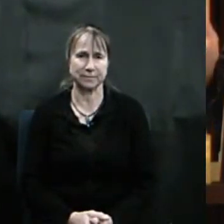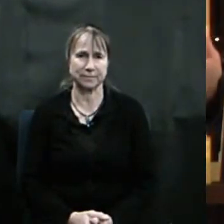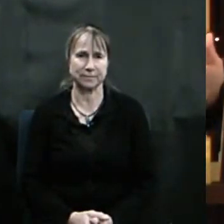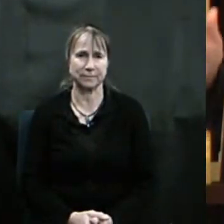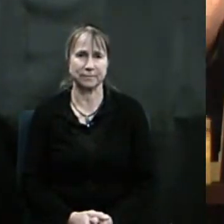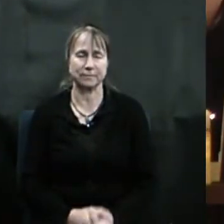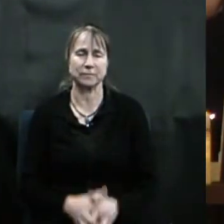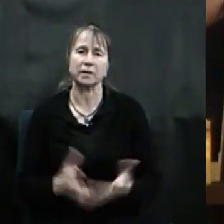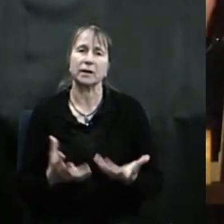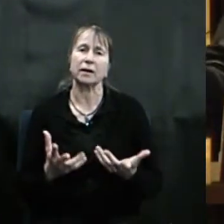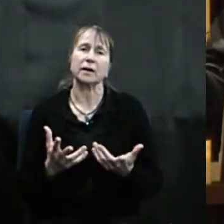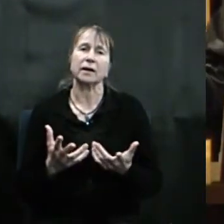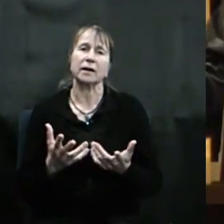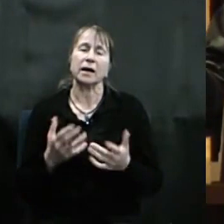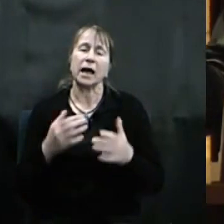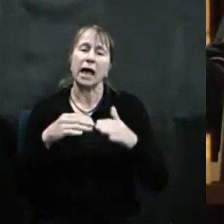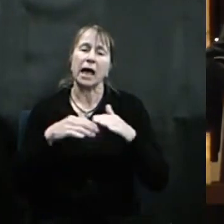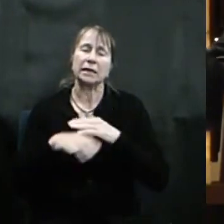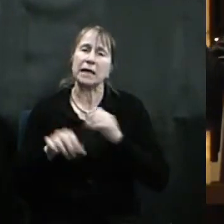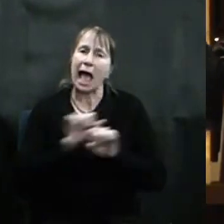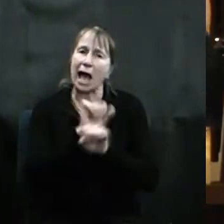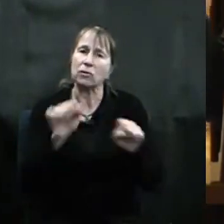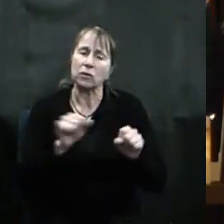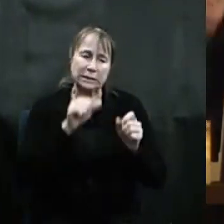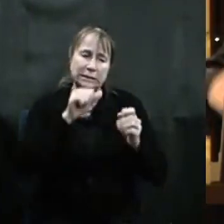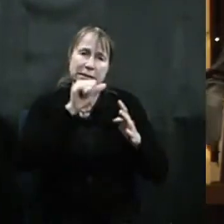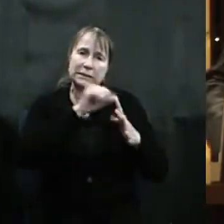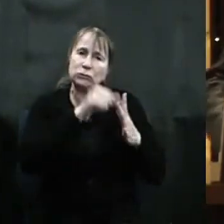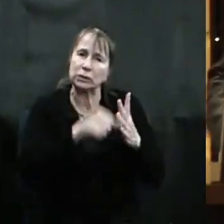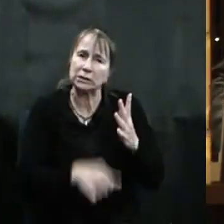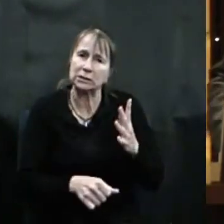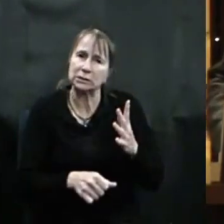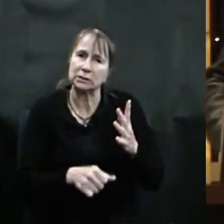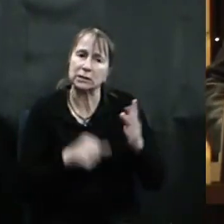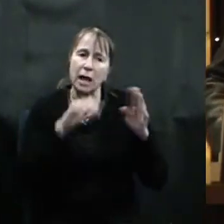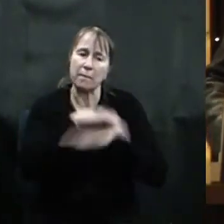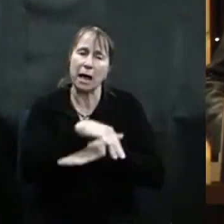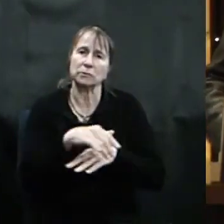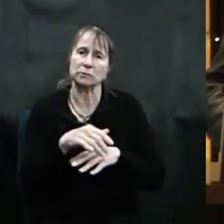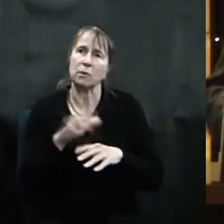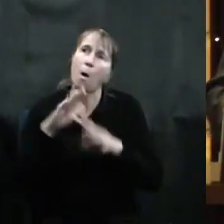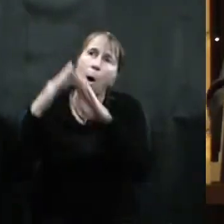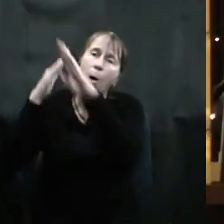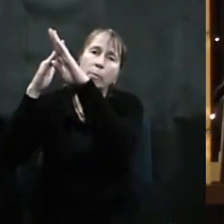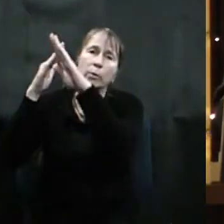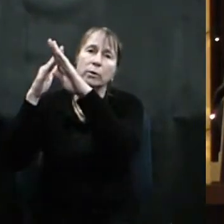in a series on hope, there's our first peg in the ground.